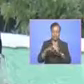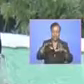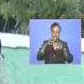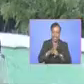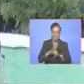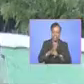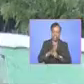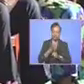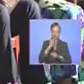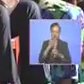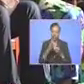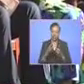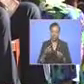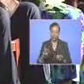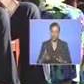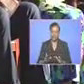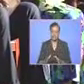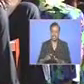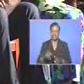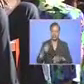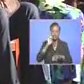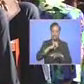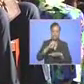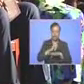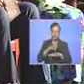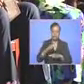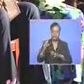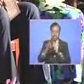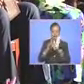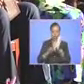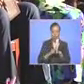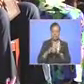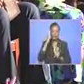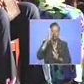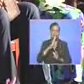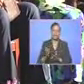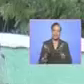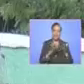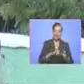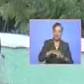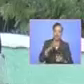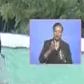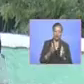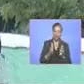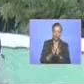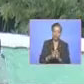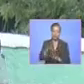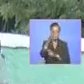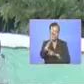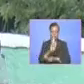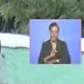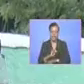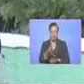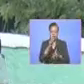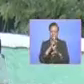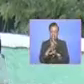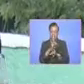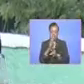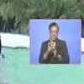offenders, and to enforce the laws, will be carried out with respect,